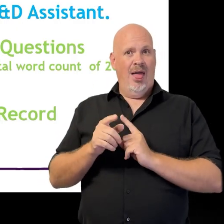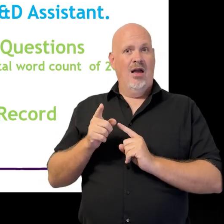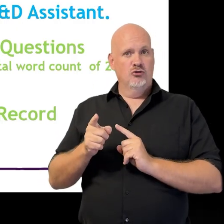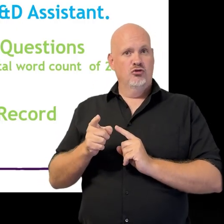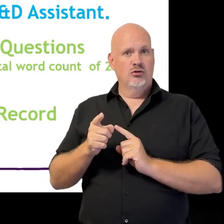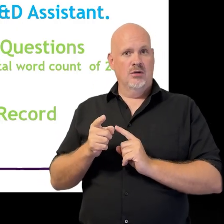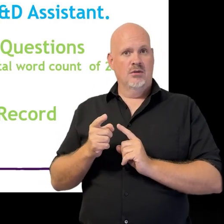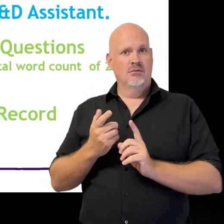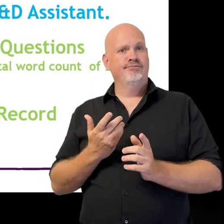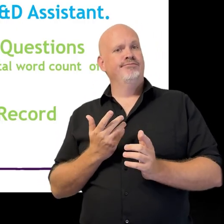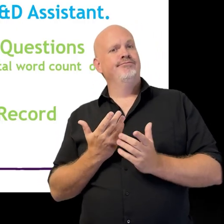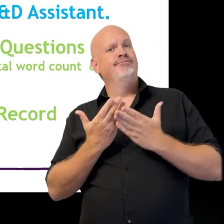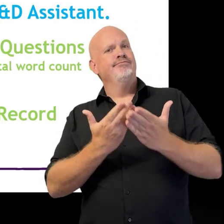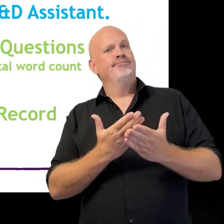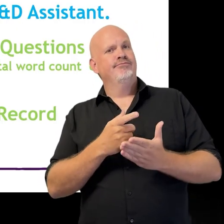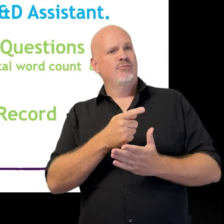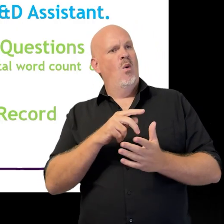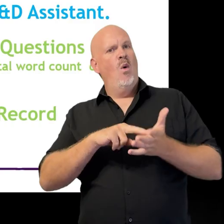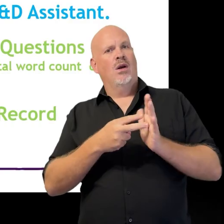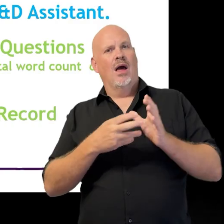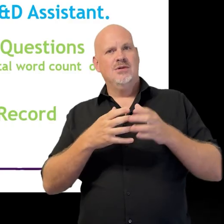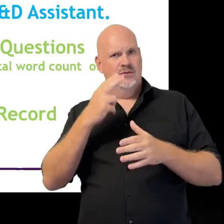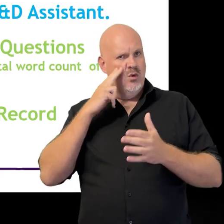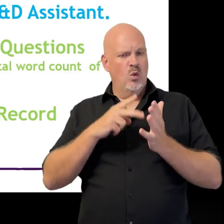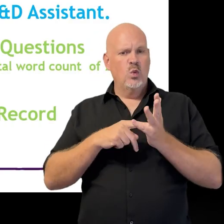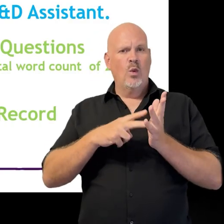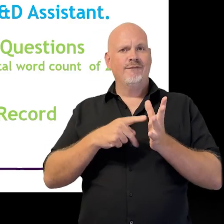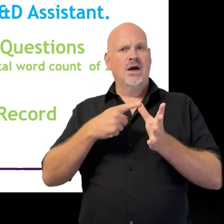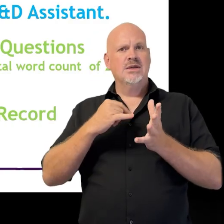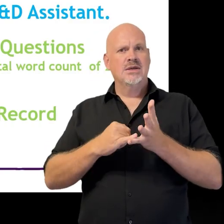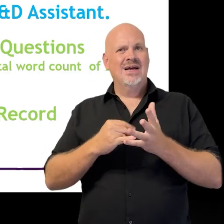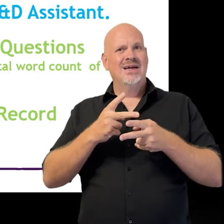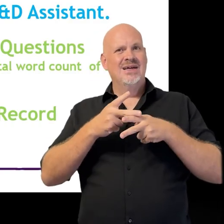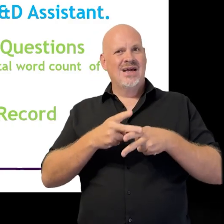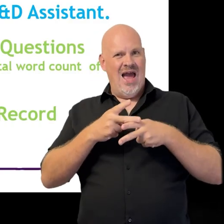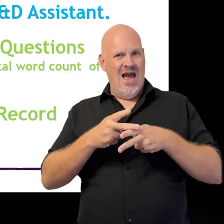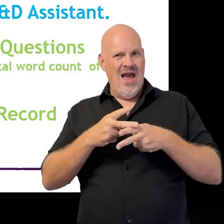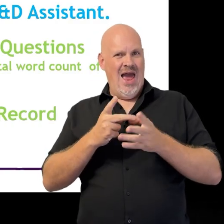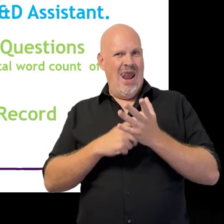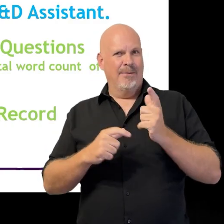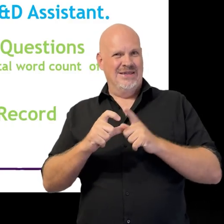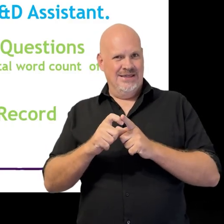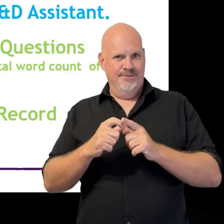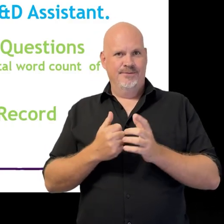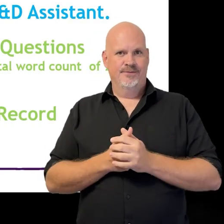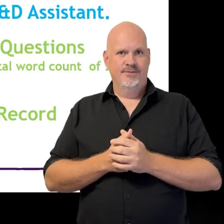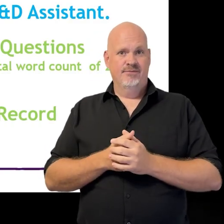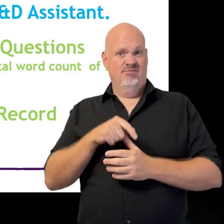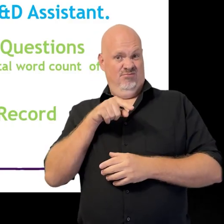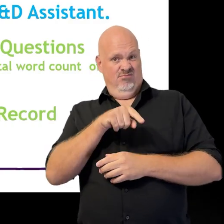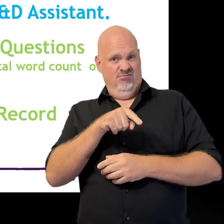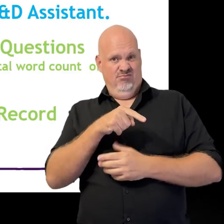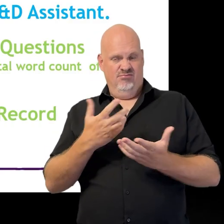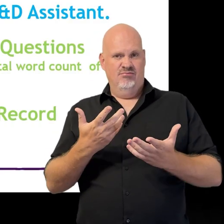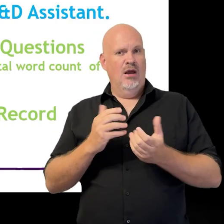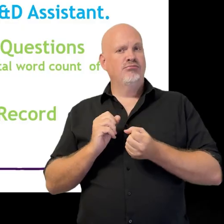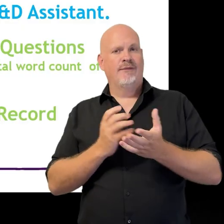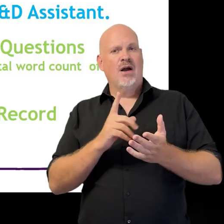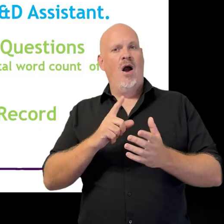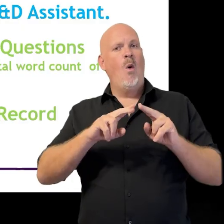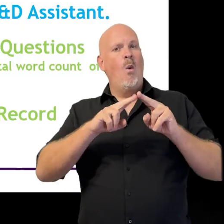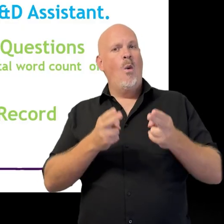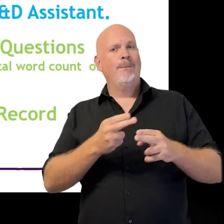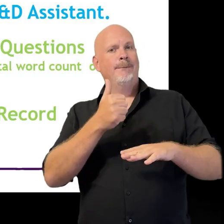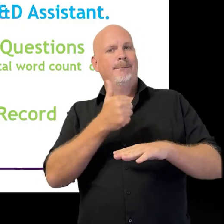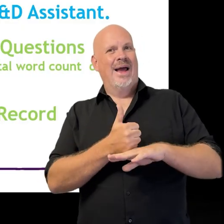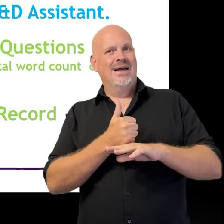to provide your CPD record. We're told there that the 4 written questions can take up to